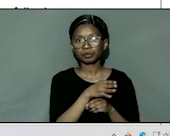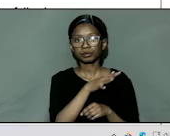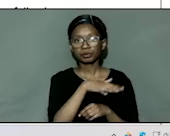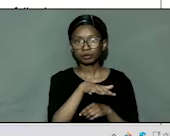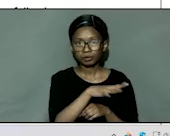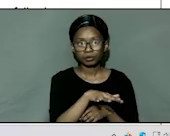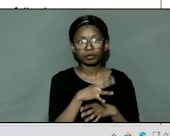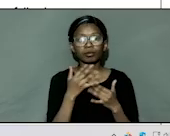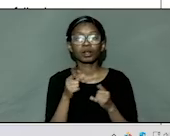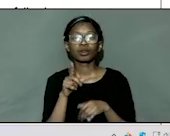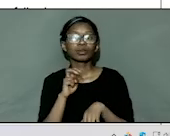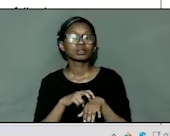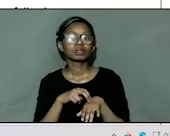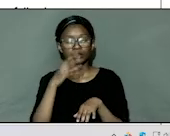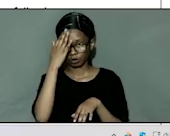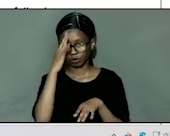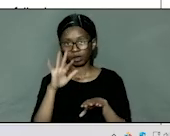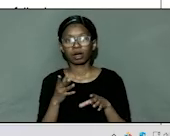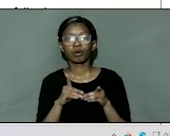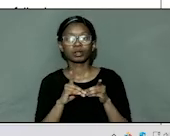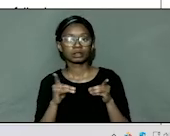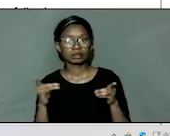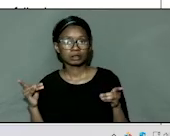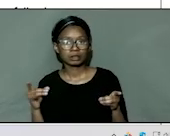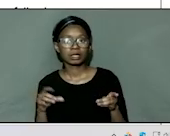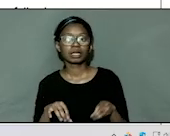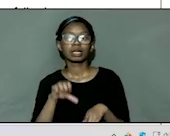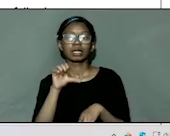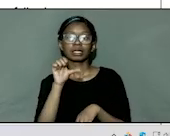well as a population.